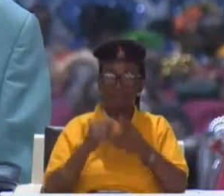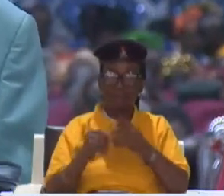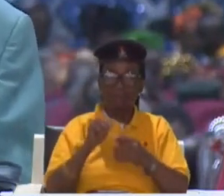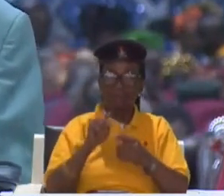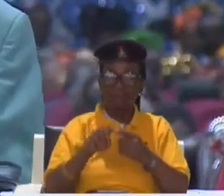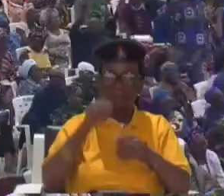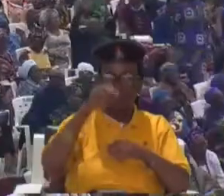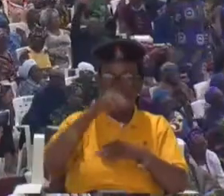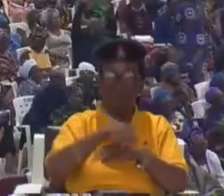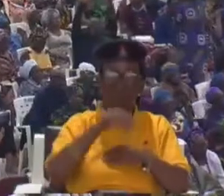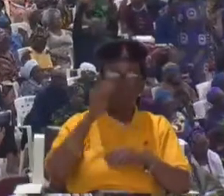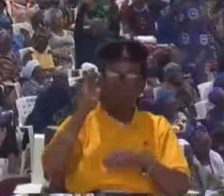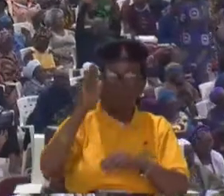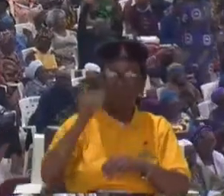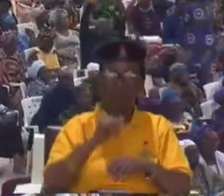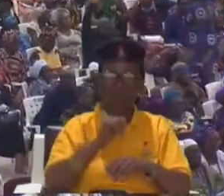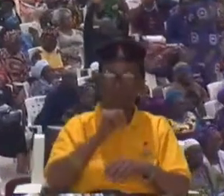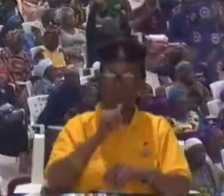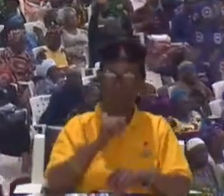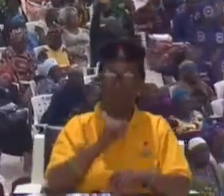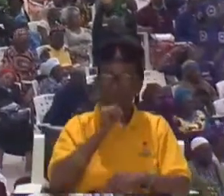before.